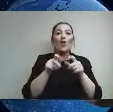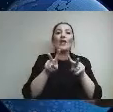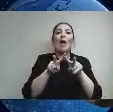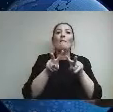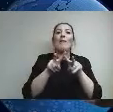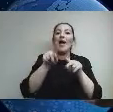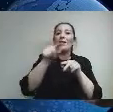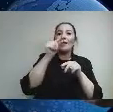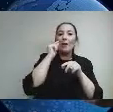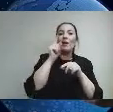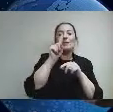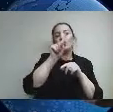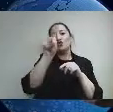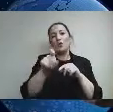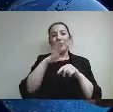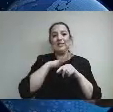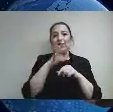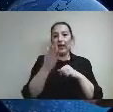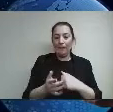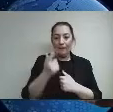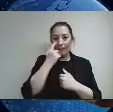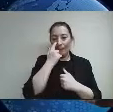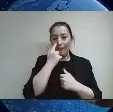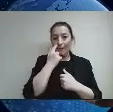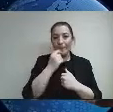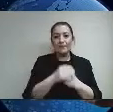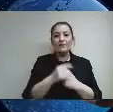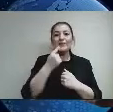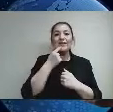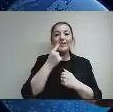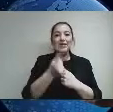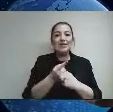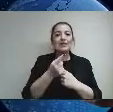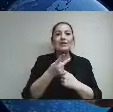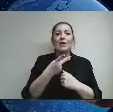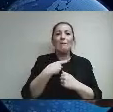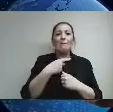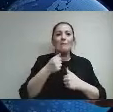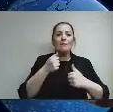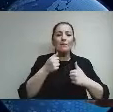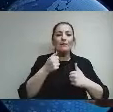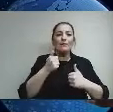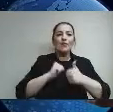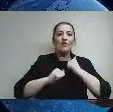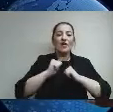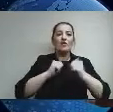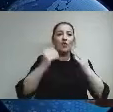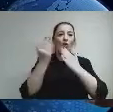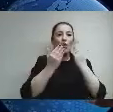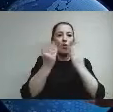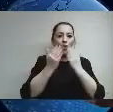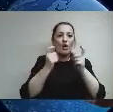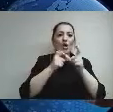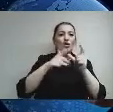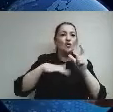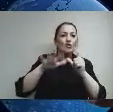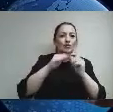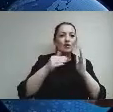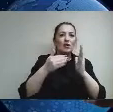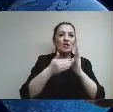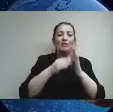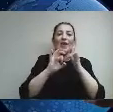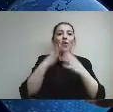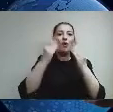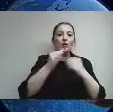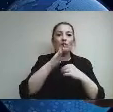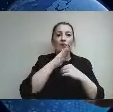the university, I already knew what the social enterprise was. And I established this company as a company of